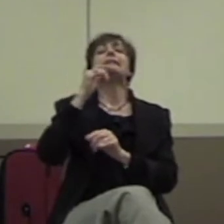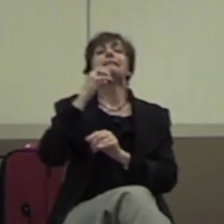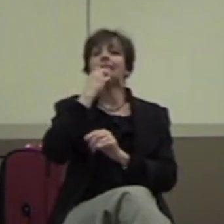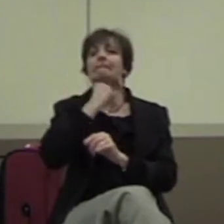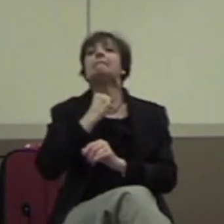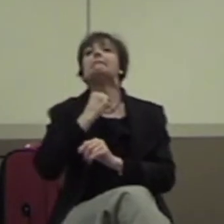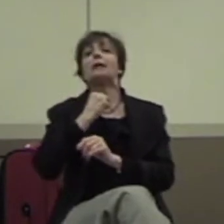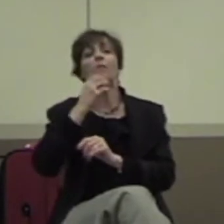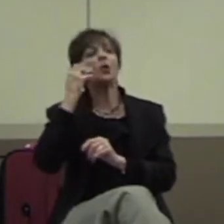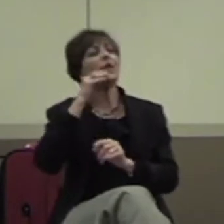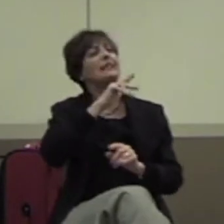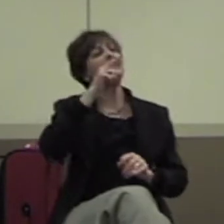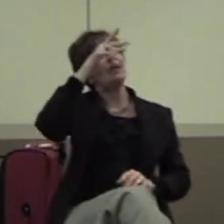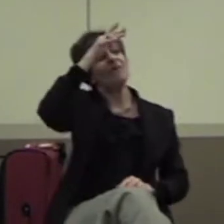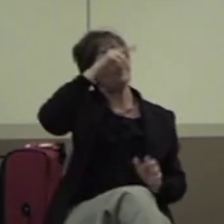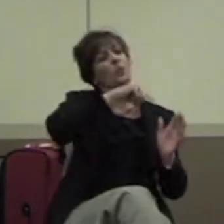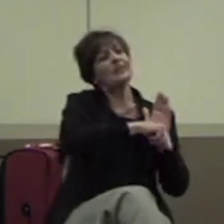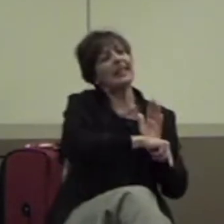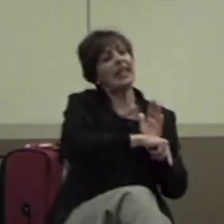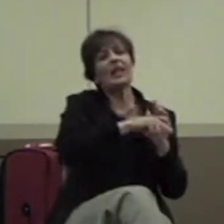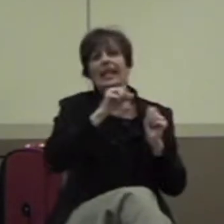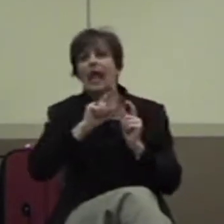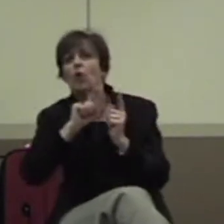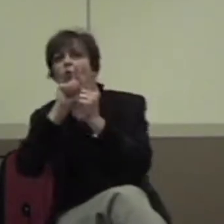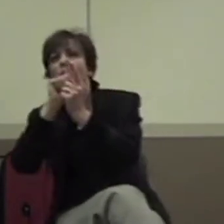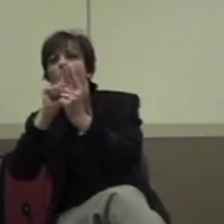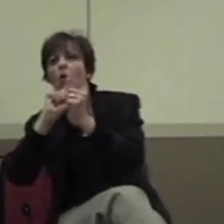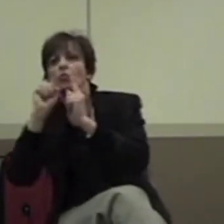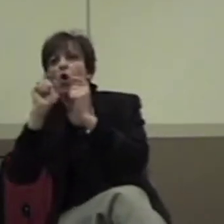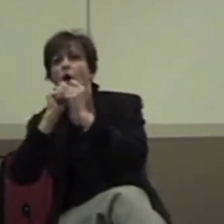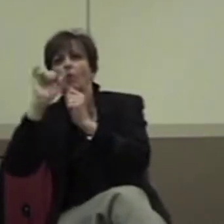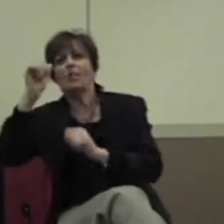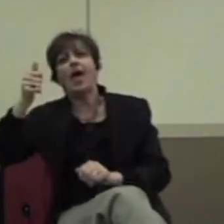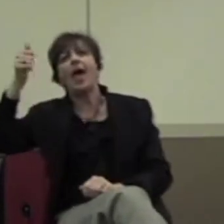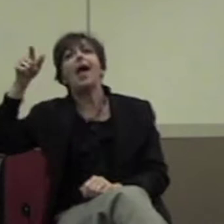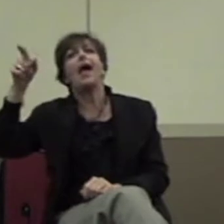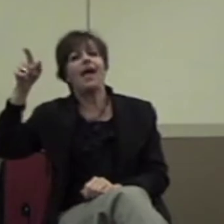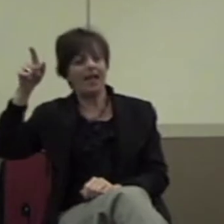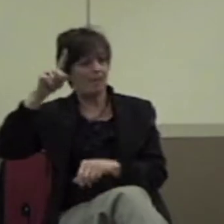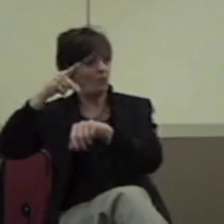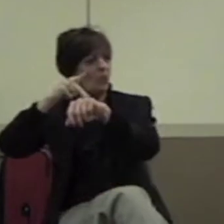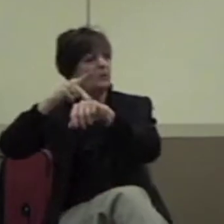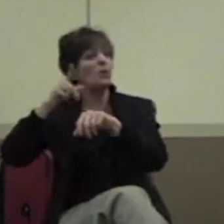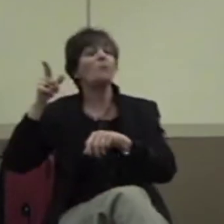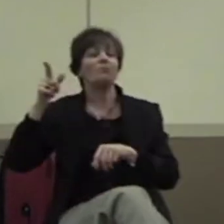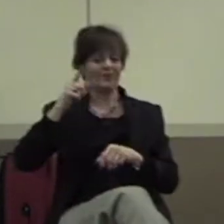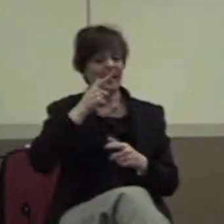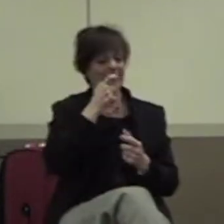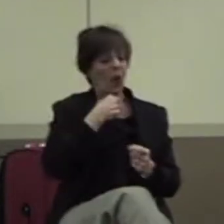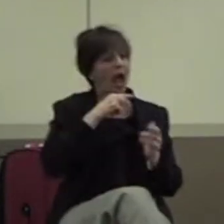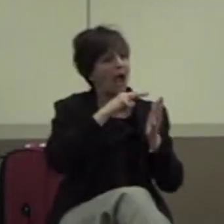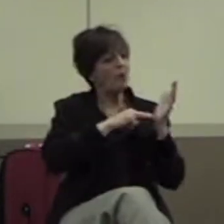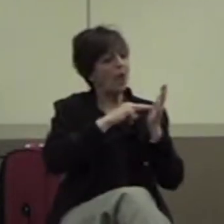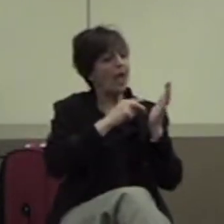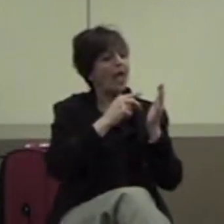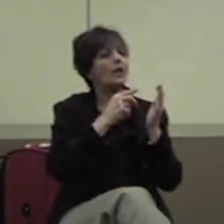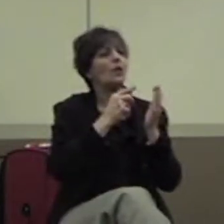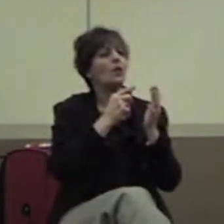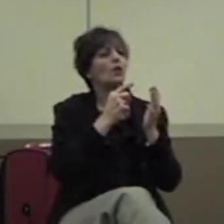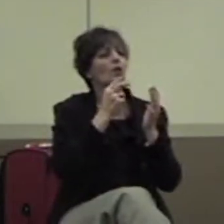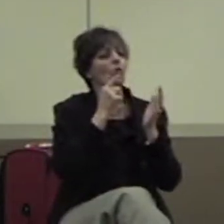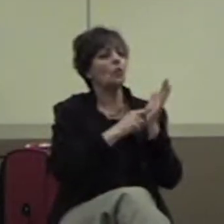his stepfather was killed. He can go talk to him. This is really interesting. I read the research.